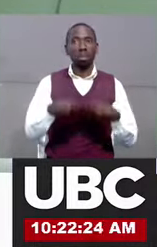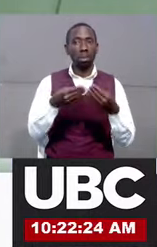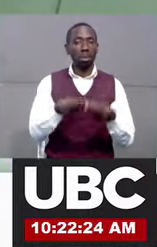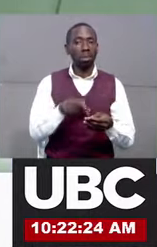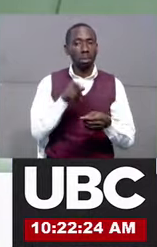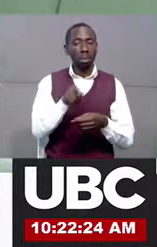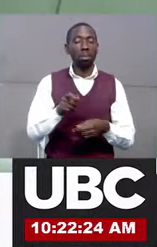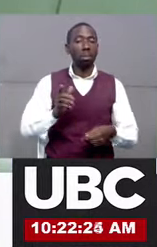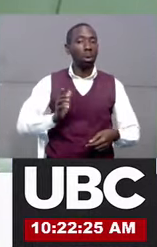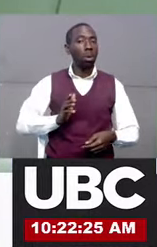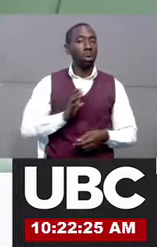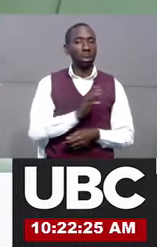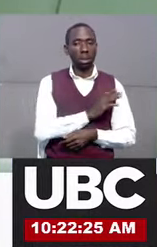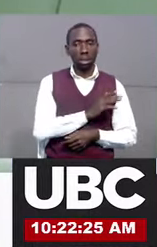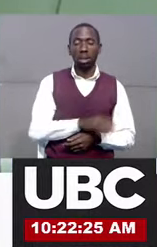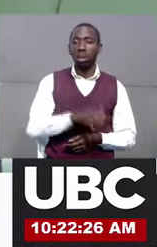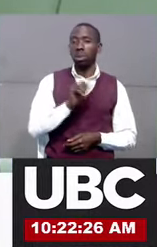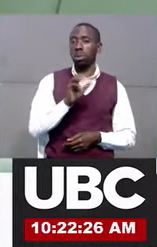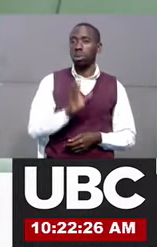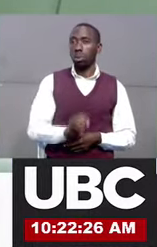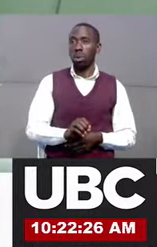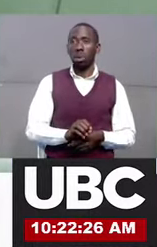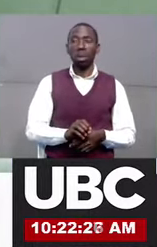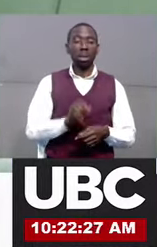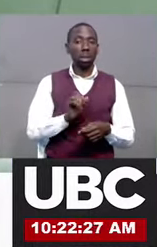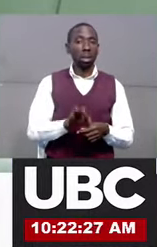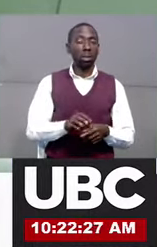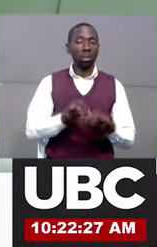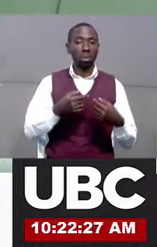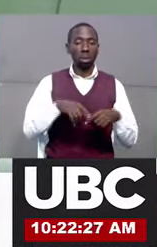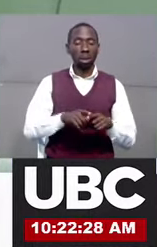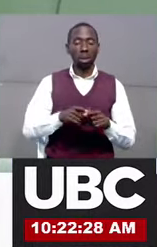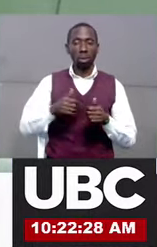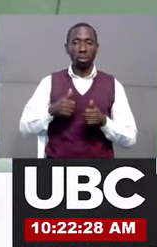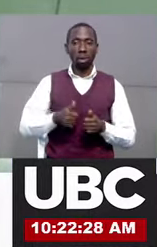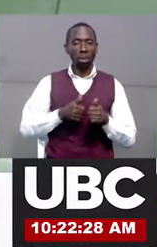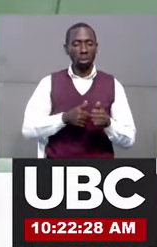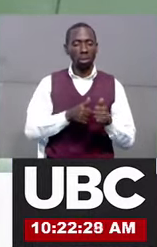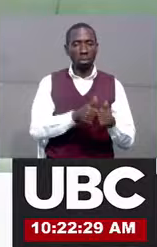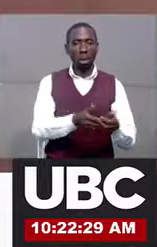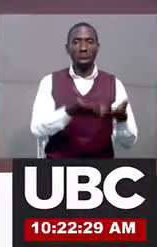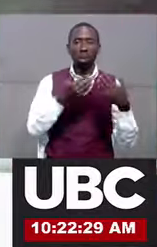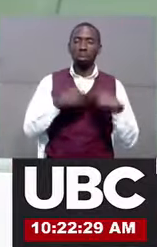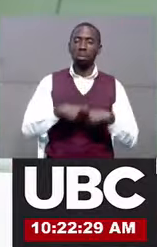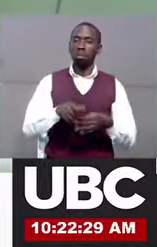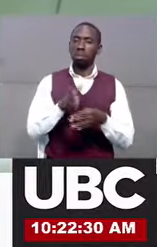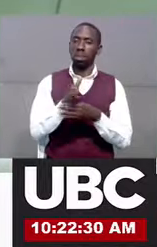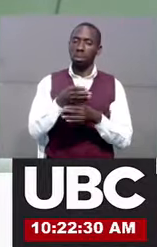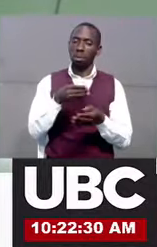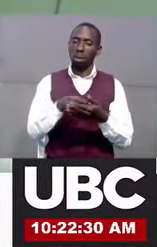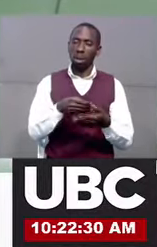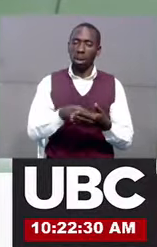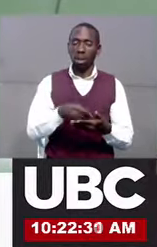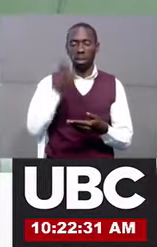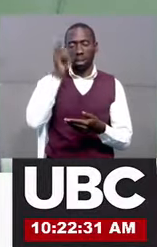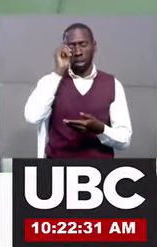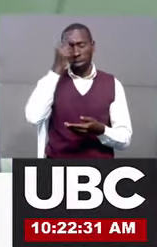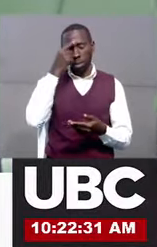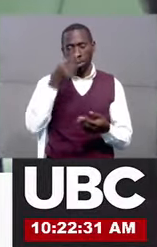for this board. And we've been following Minister of Finance, government, to give us a